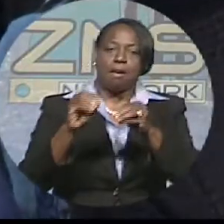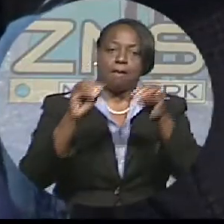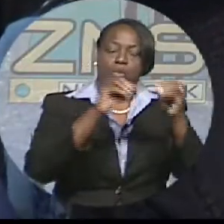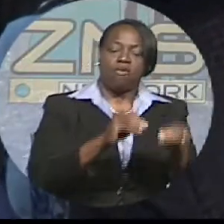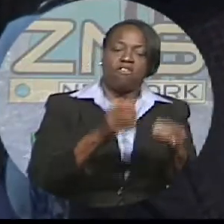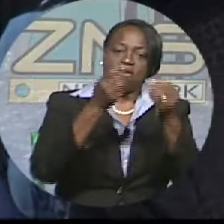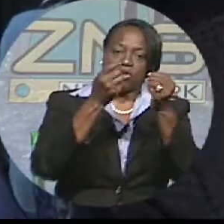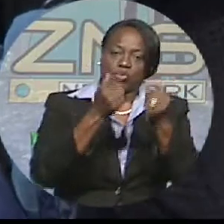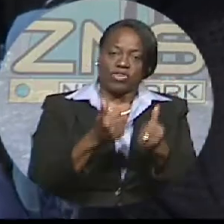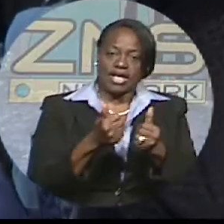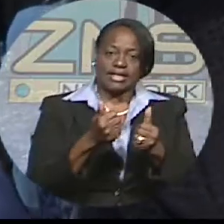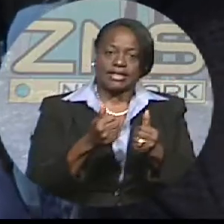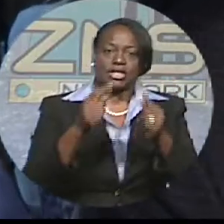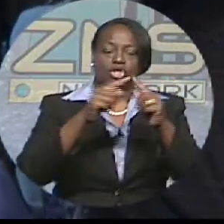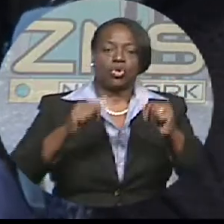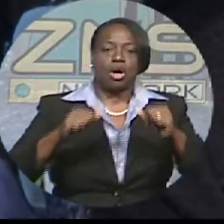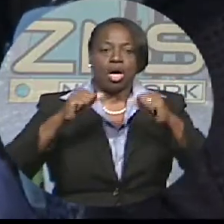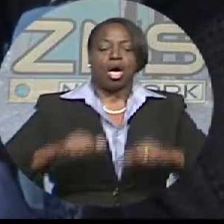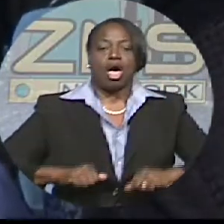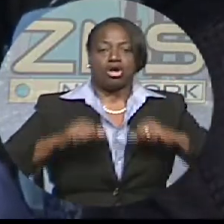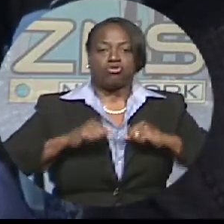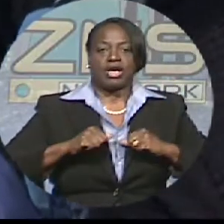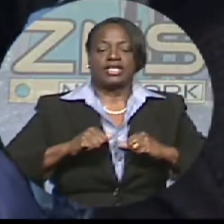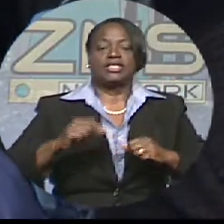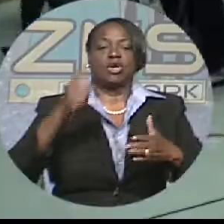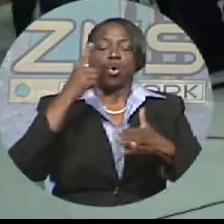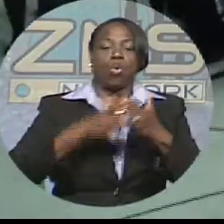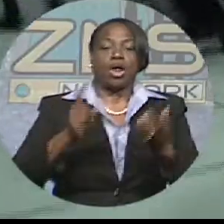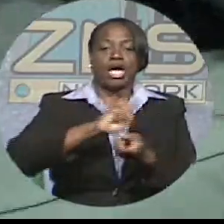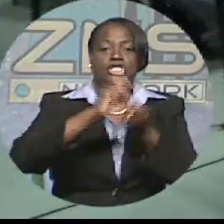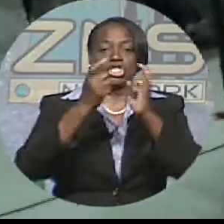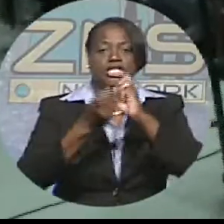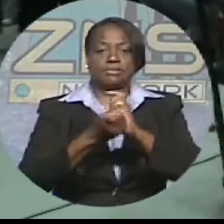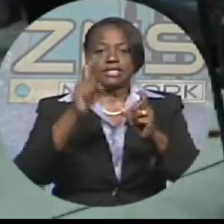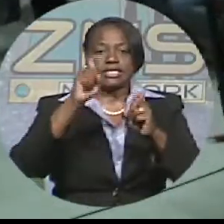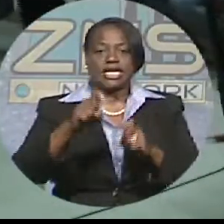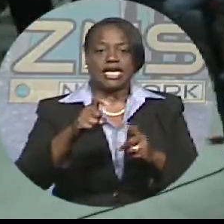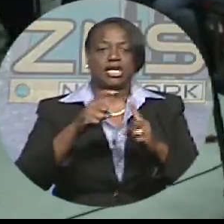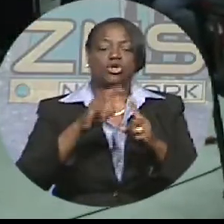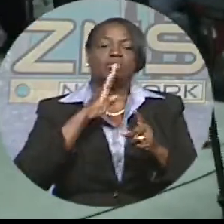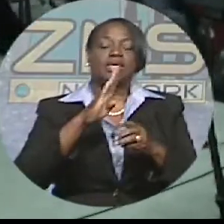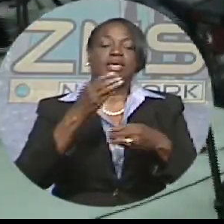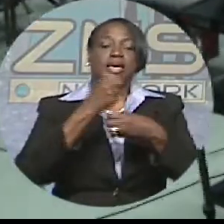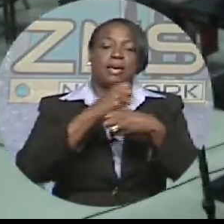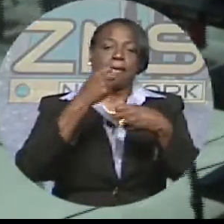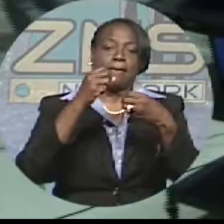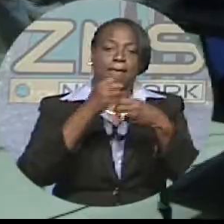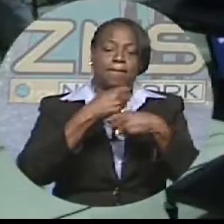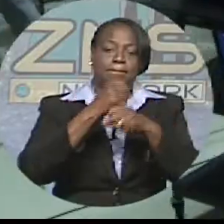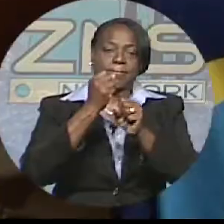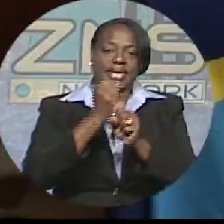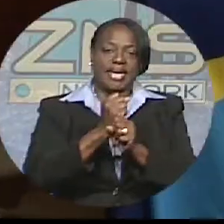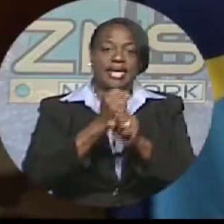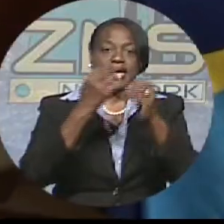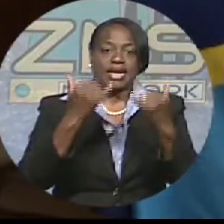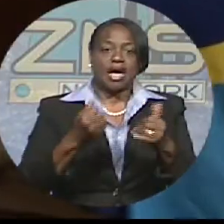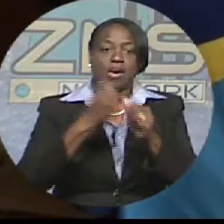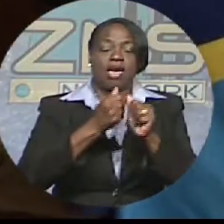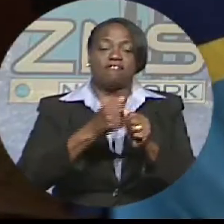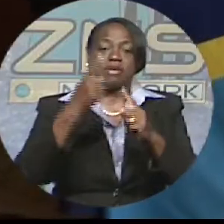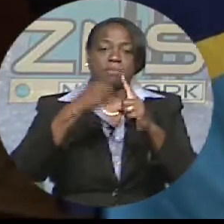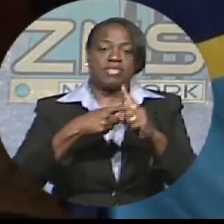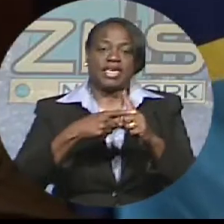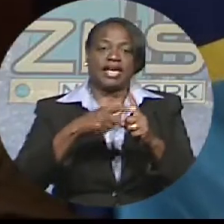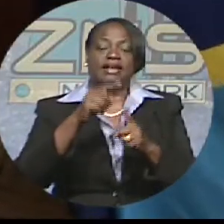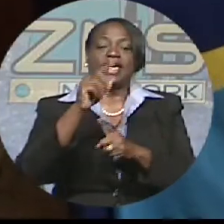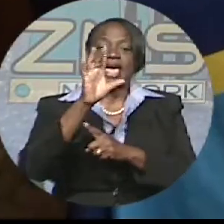address whatever adjustments need to be made. Presently, food assistance allotments are $80 monthly, and that increases